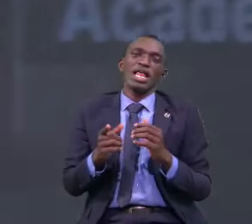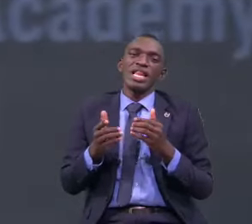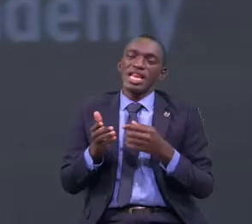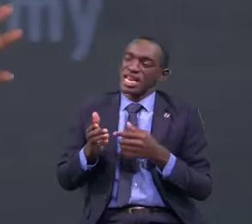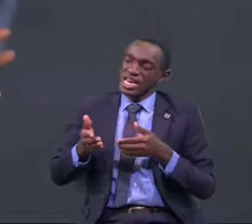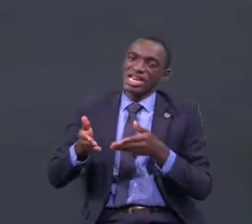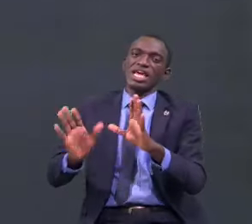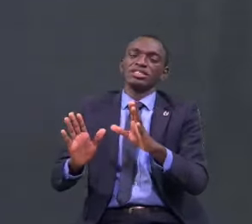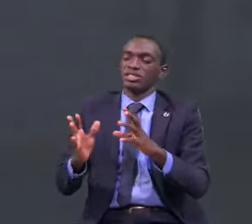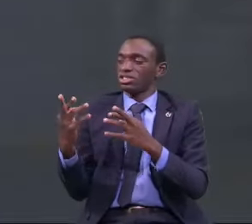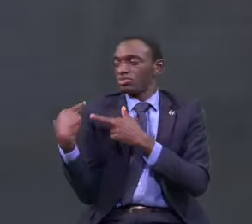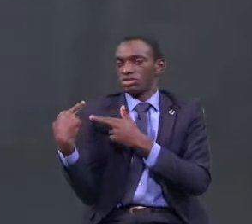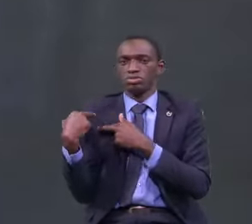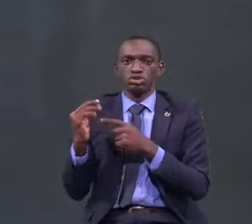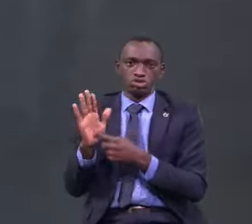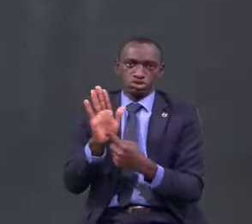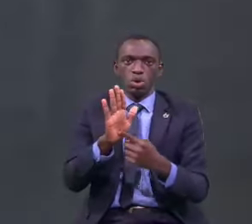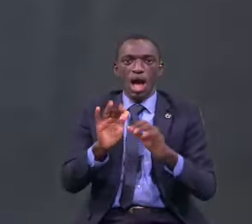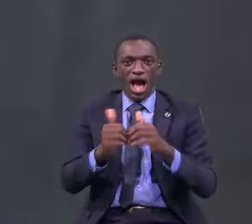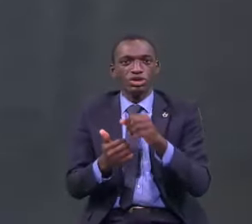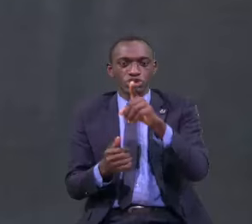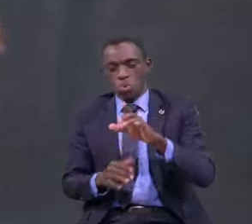in the way you walk.